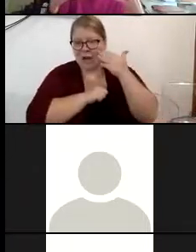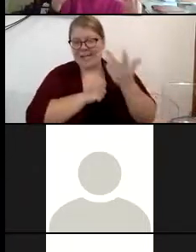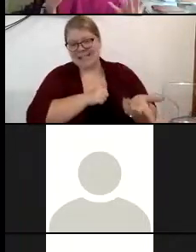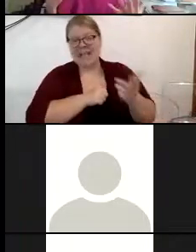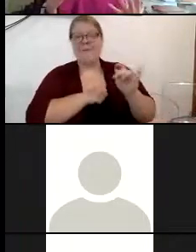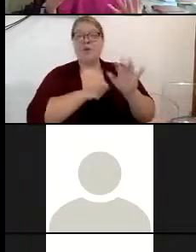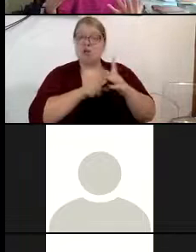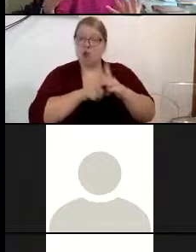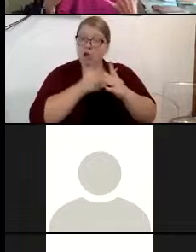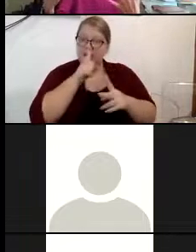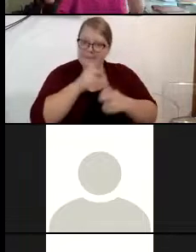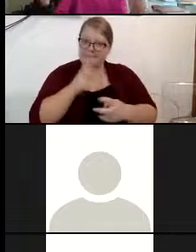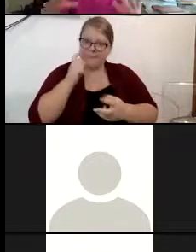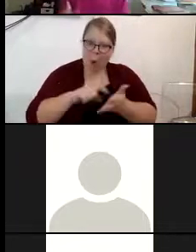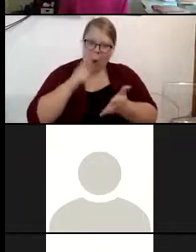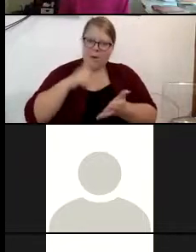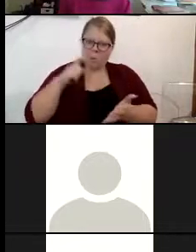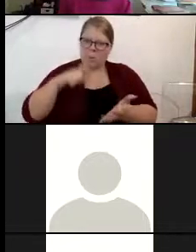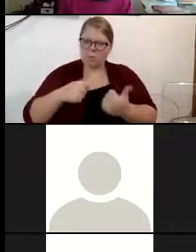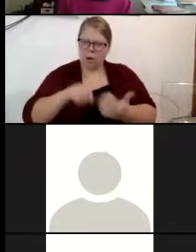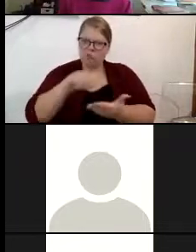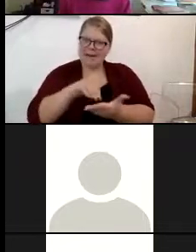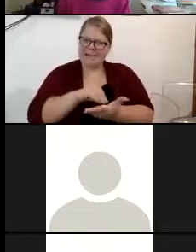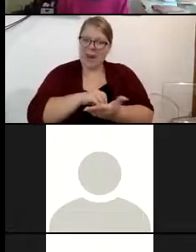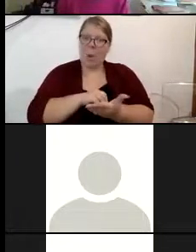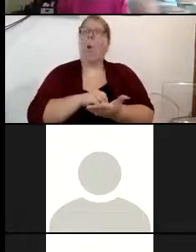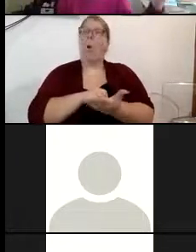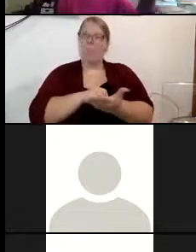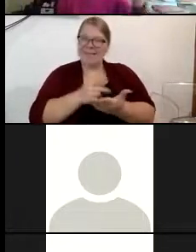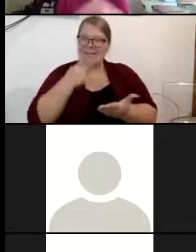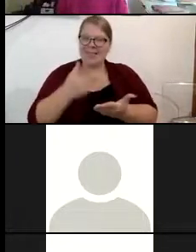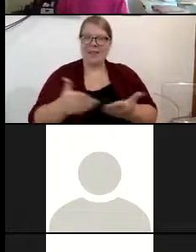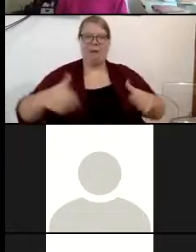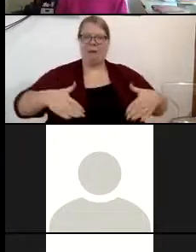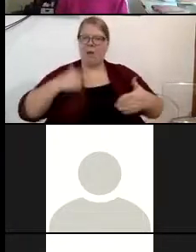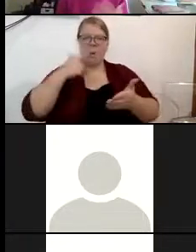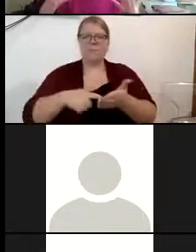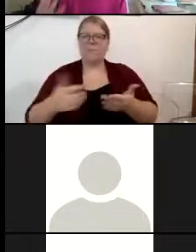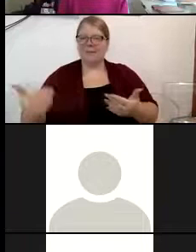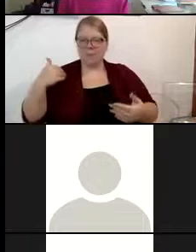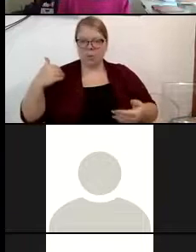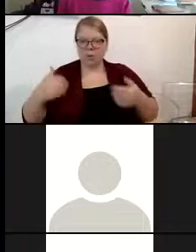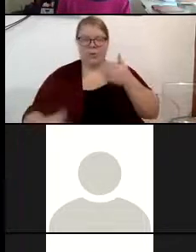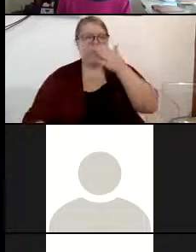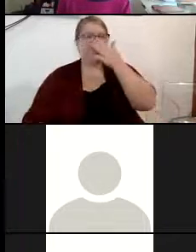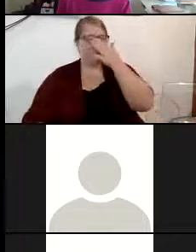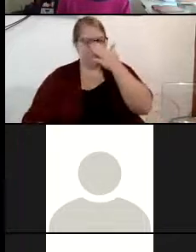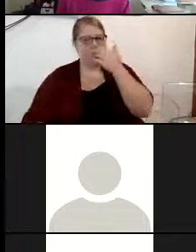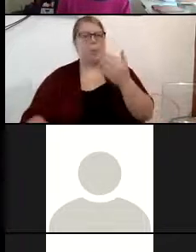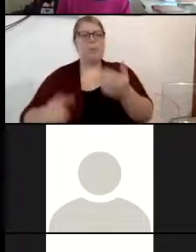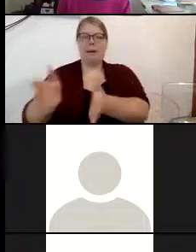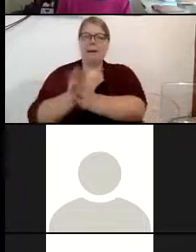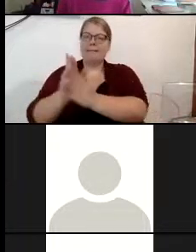it down, we see things that we hadn't noticed before. So he documents and brings this back to